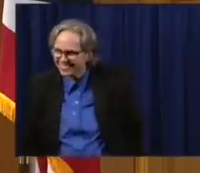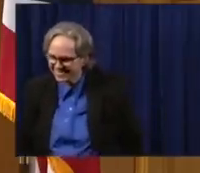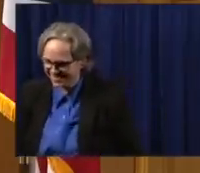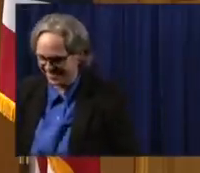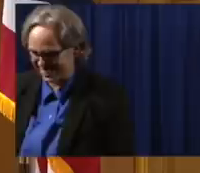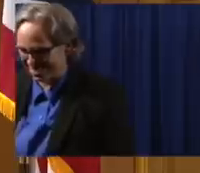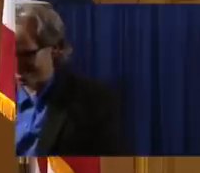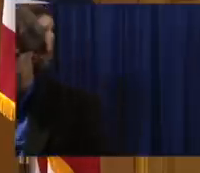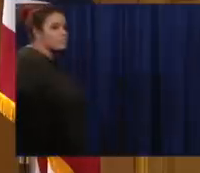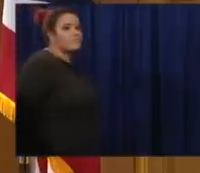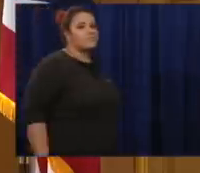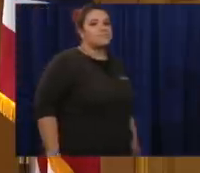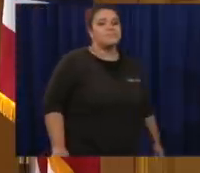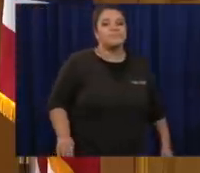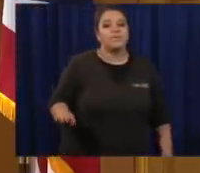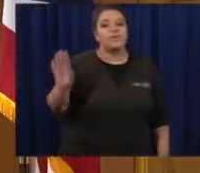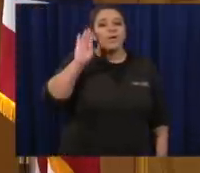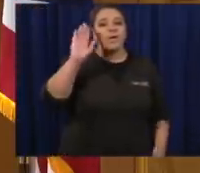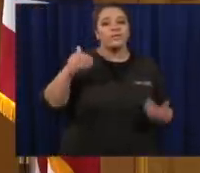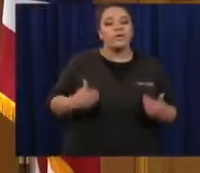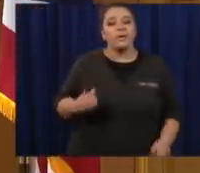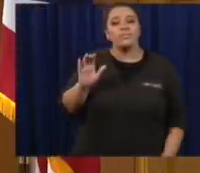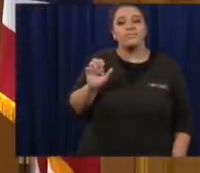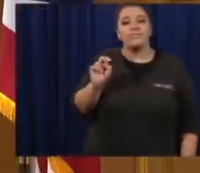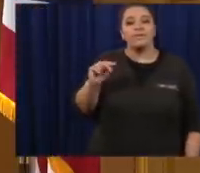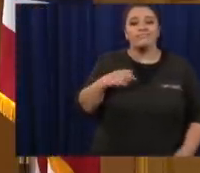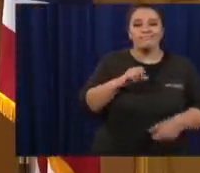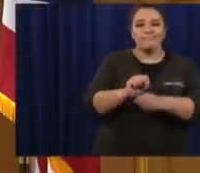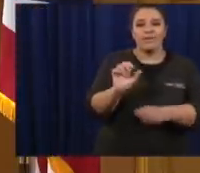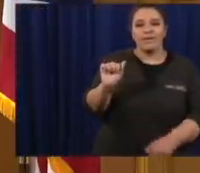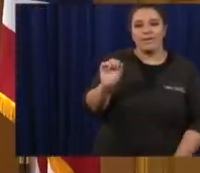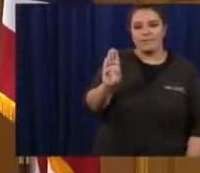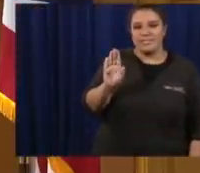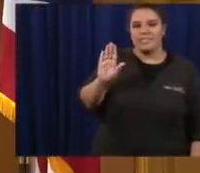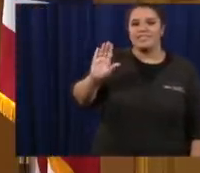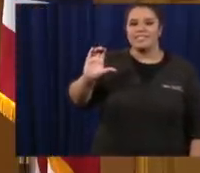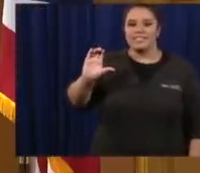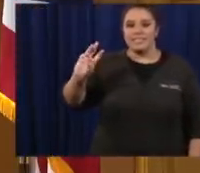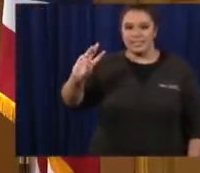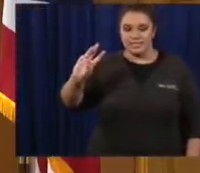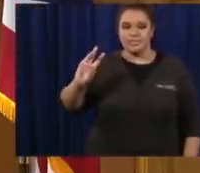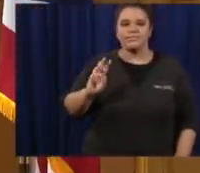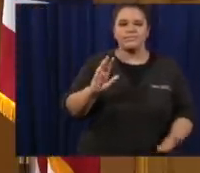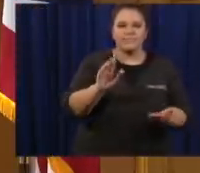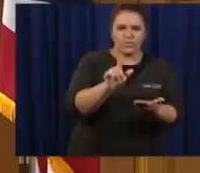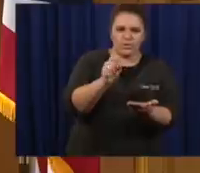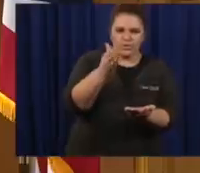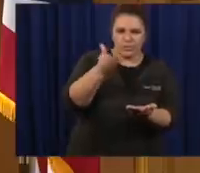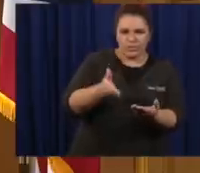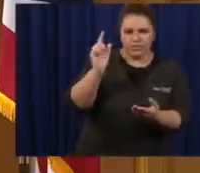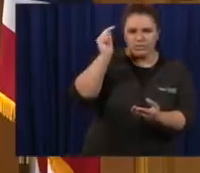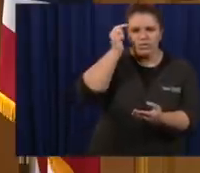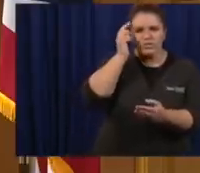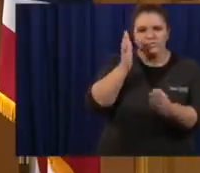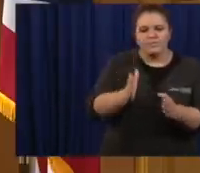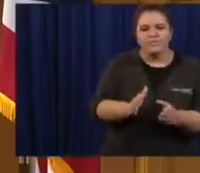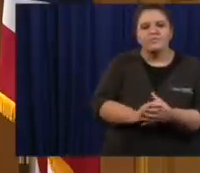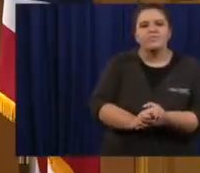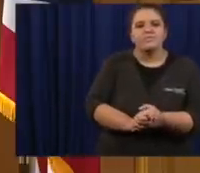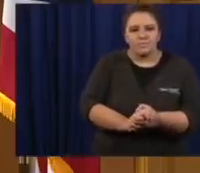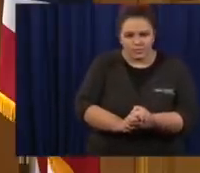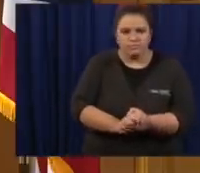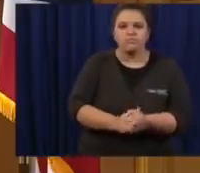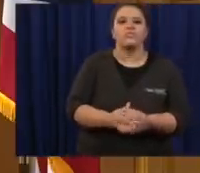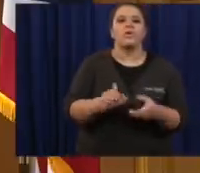Hello, this is Ben Garbrick with ABC6 and Fox 28. My question's for you, Governor. So looking for some more clarification with your order